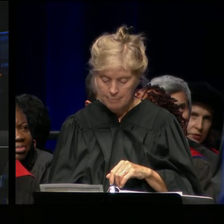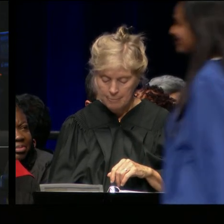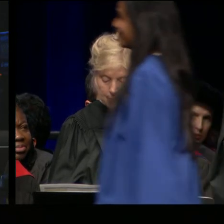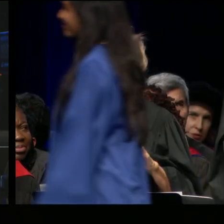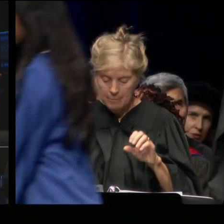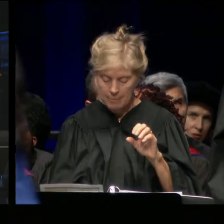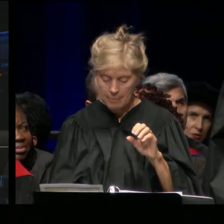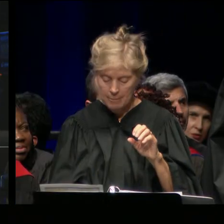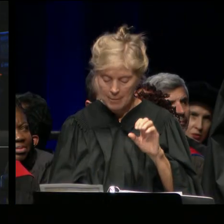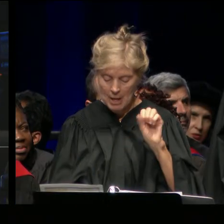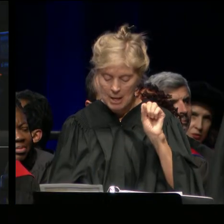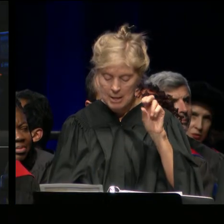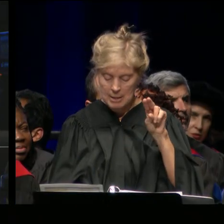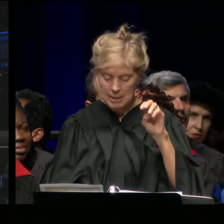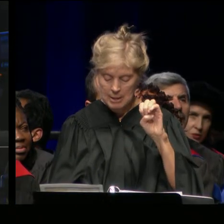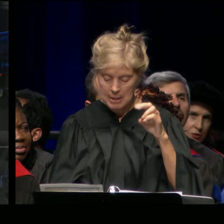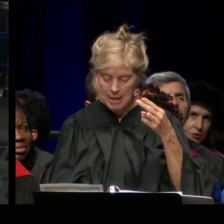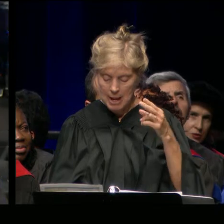Sneha Ravanan.